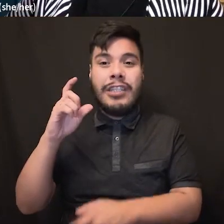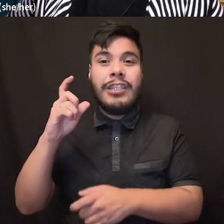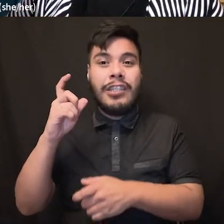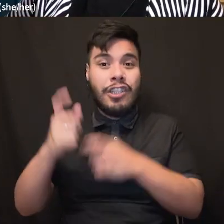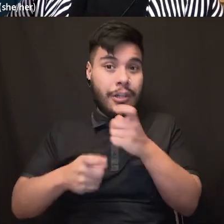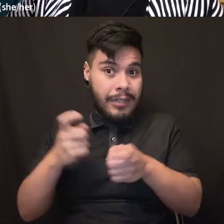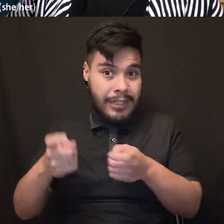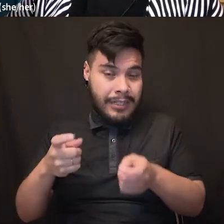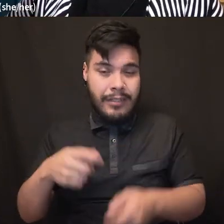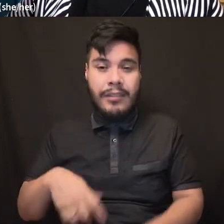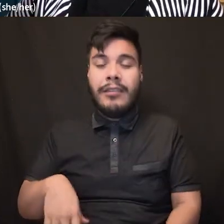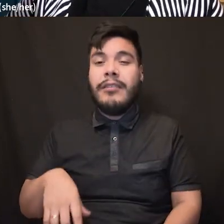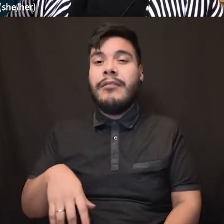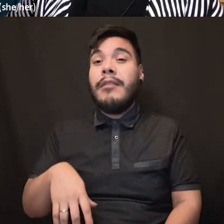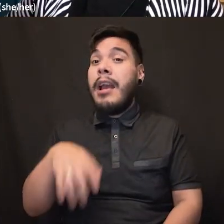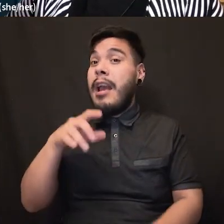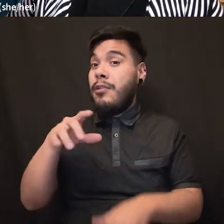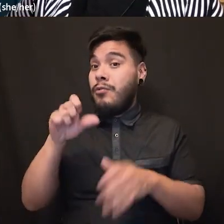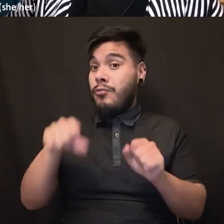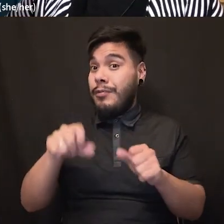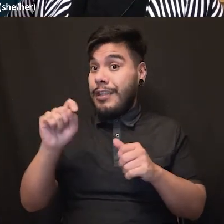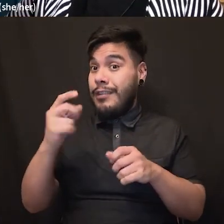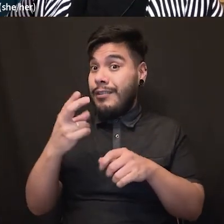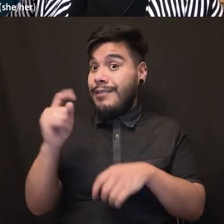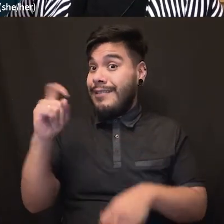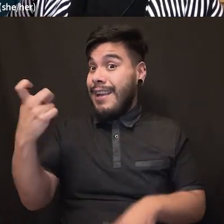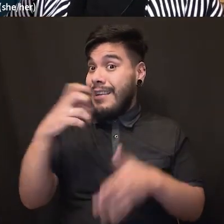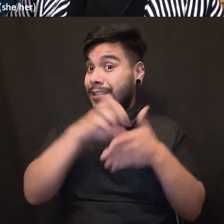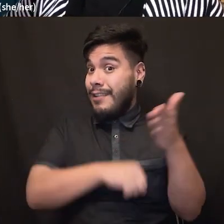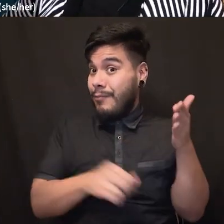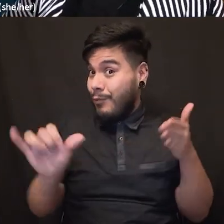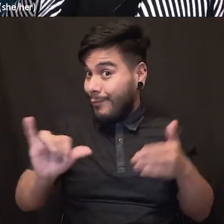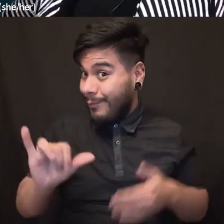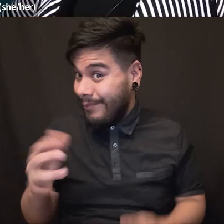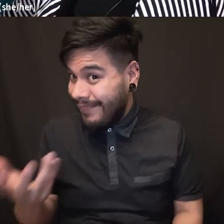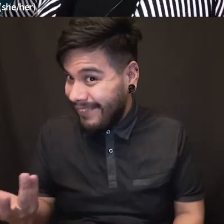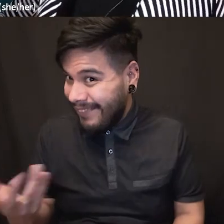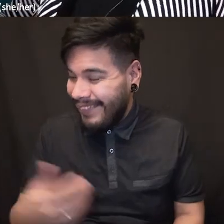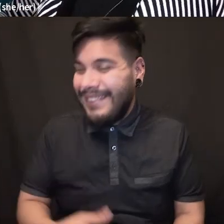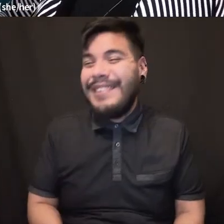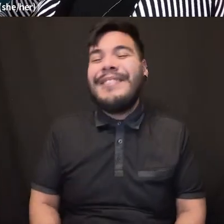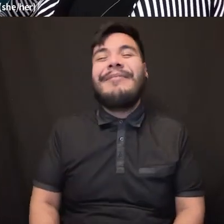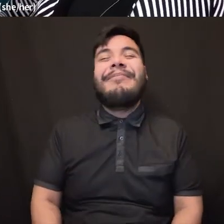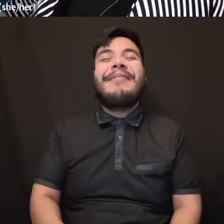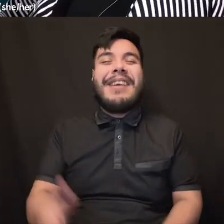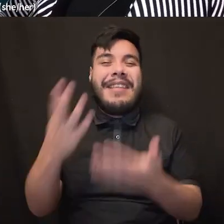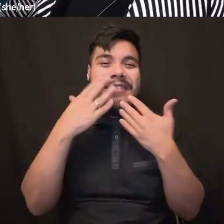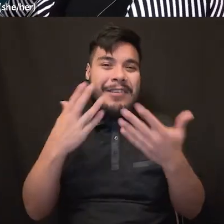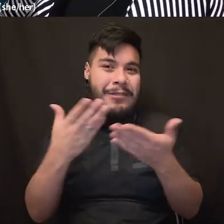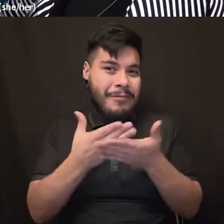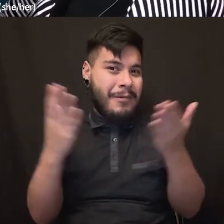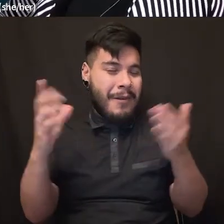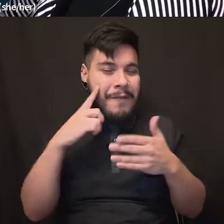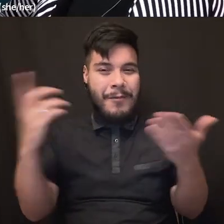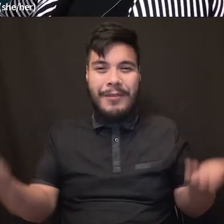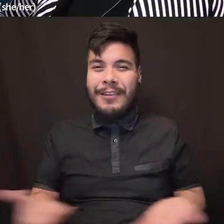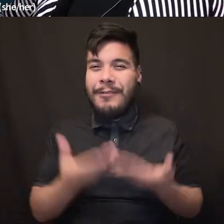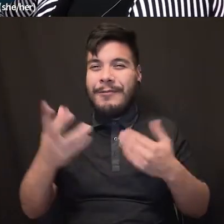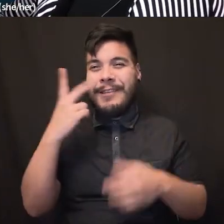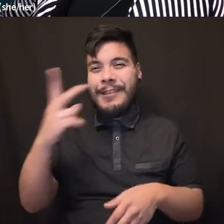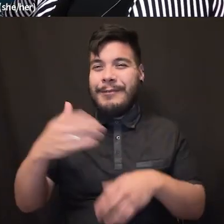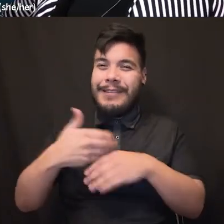contribution is tax deductible as applicable by law. So thank you all for being with us, and we will see you next